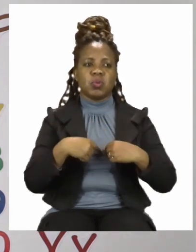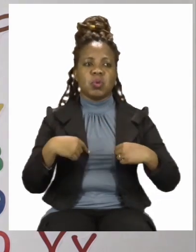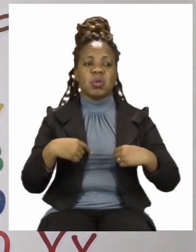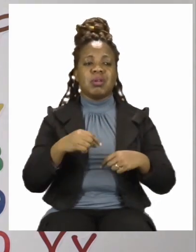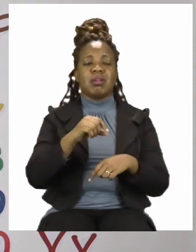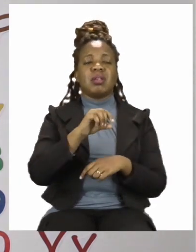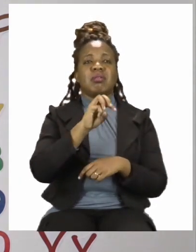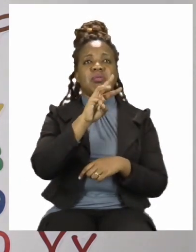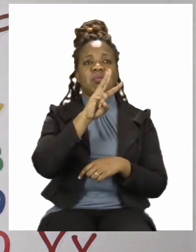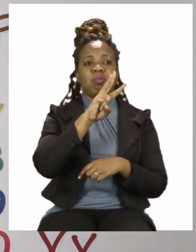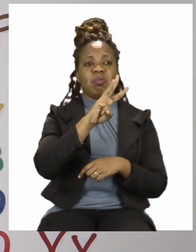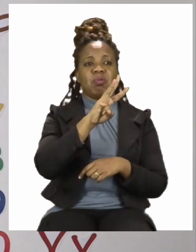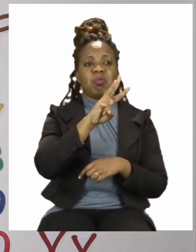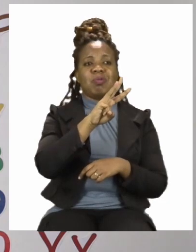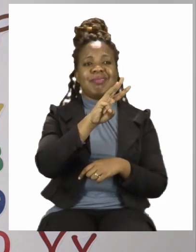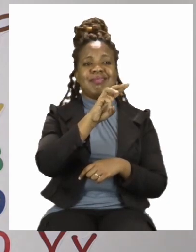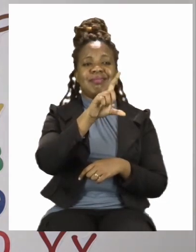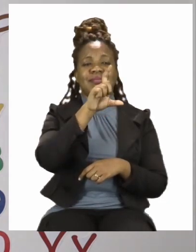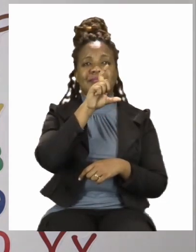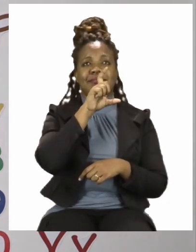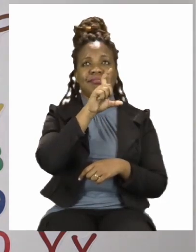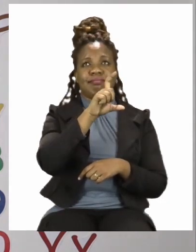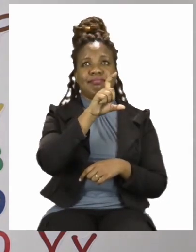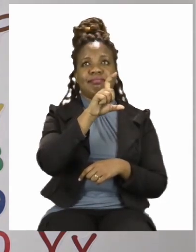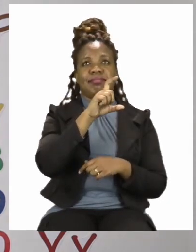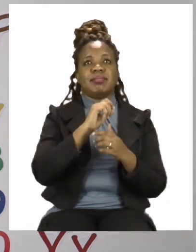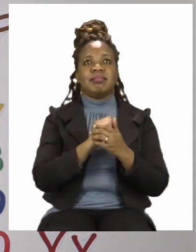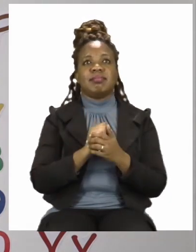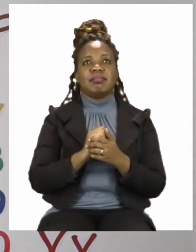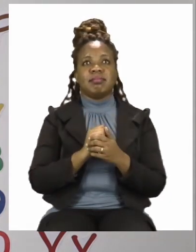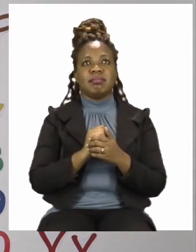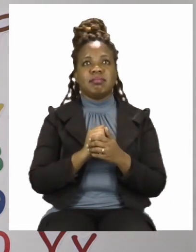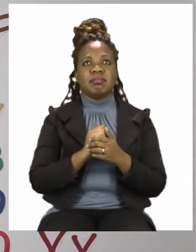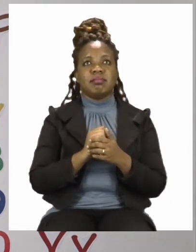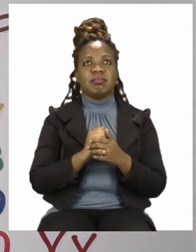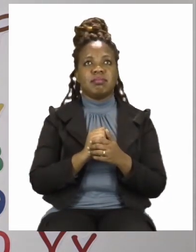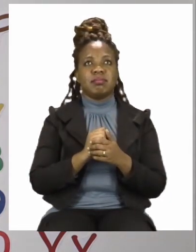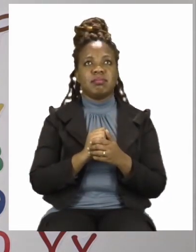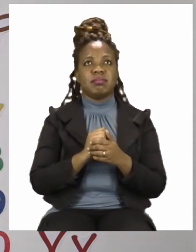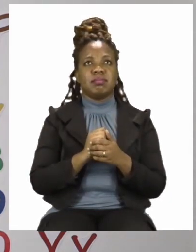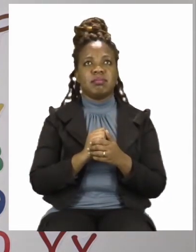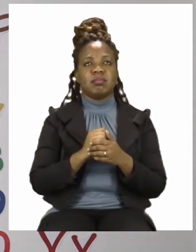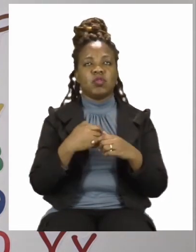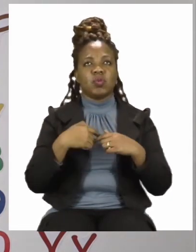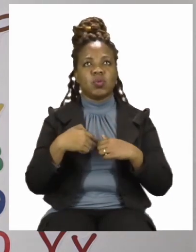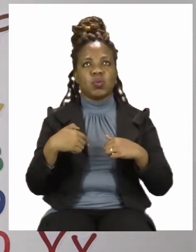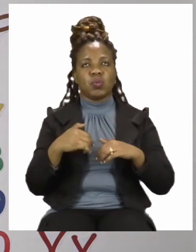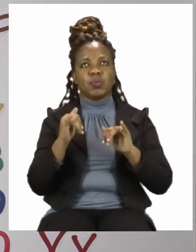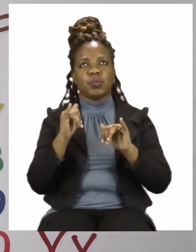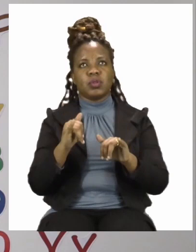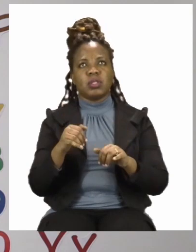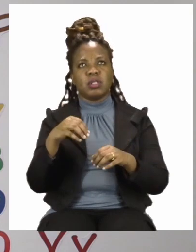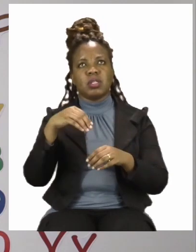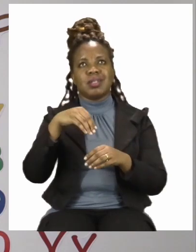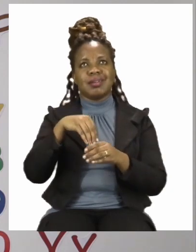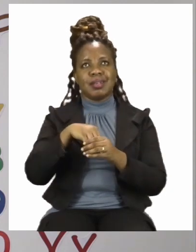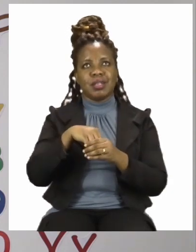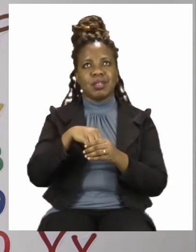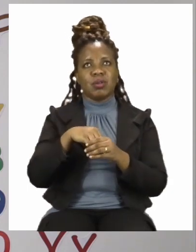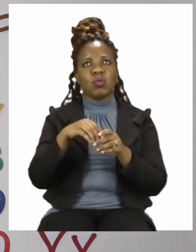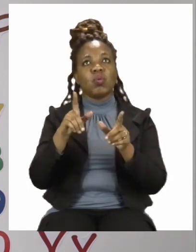a capital letter. As we move on in our sentence, it says, we live